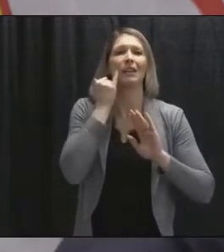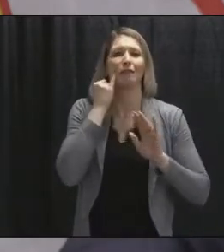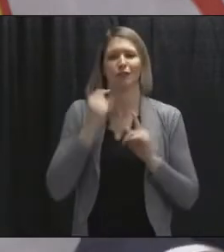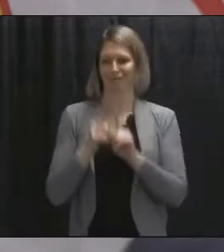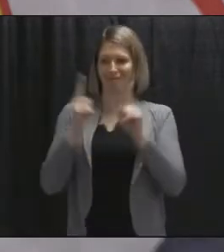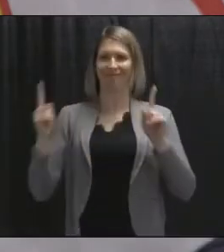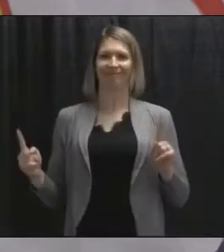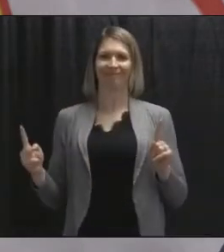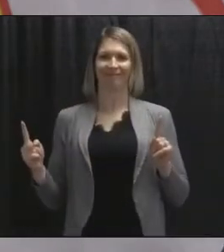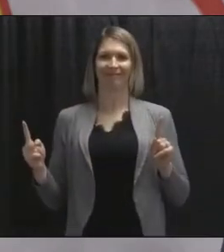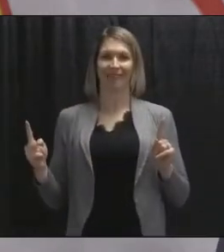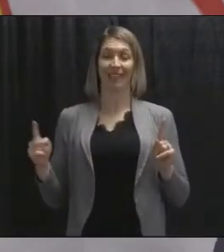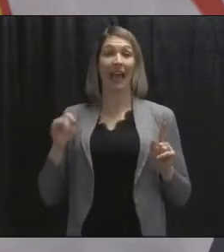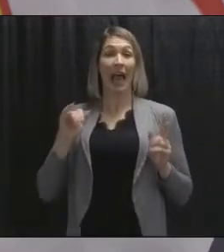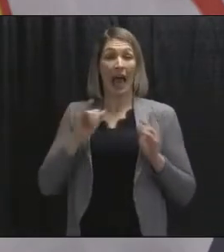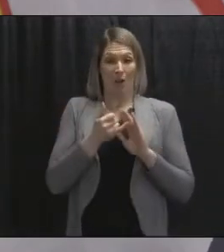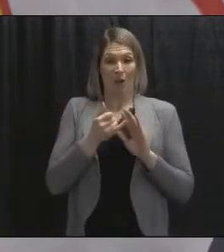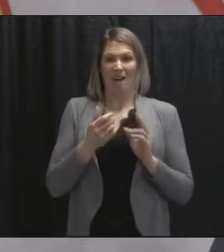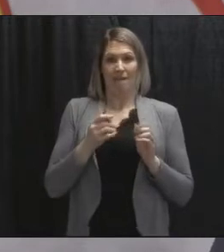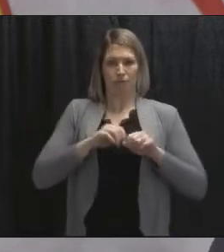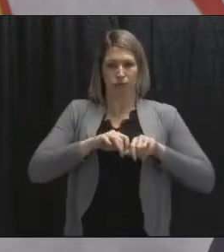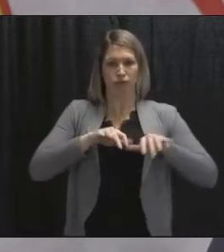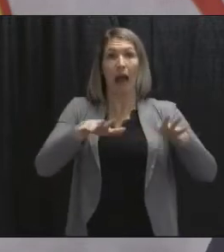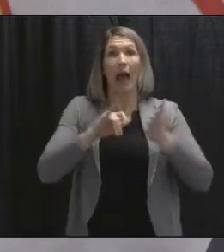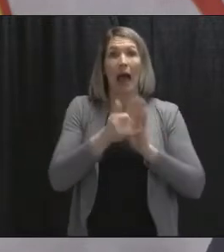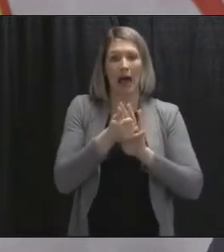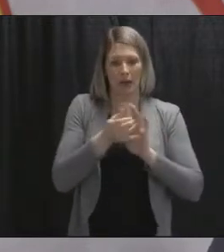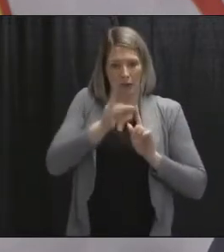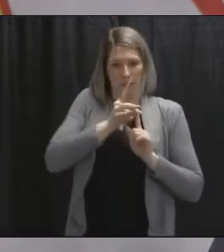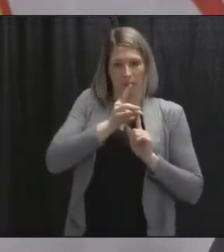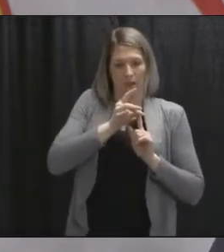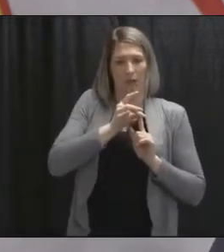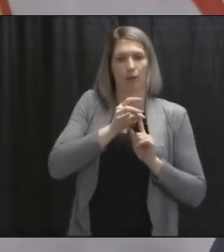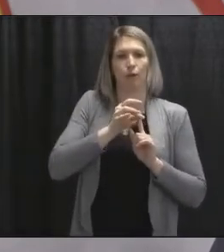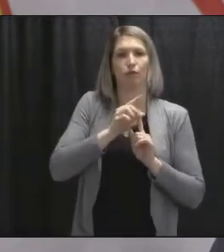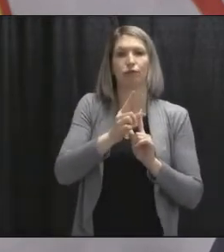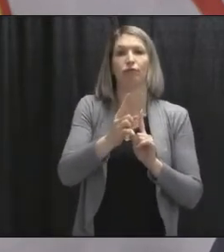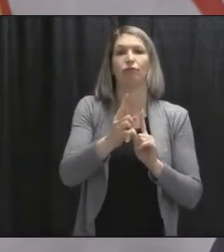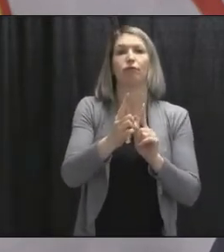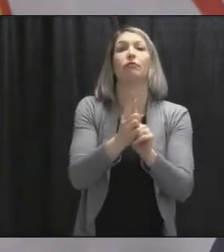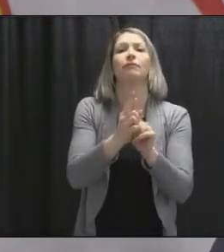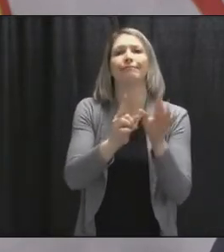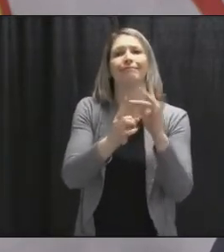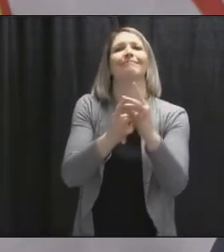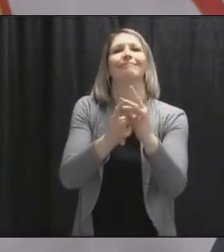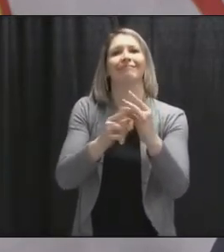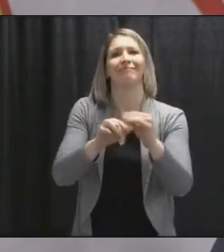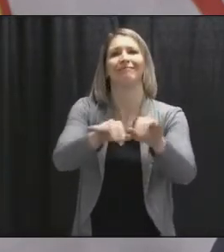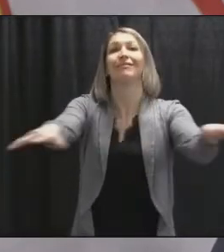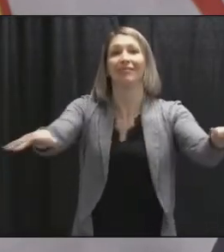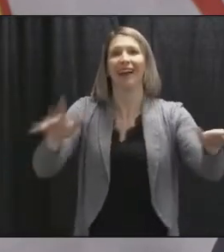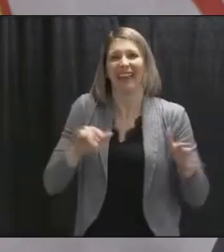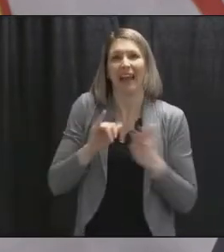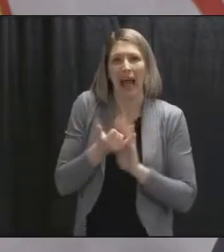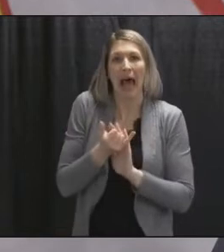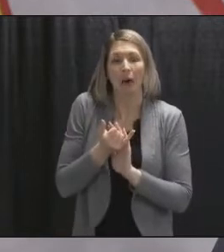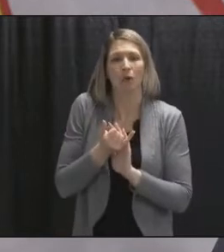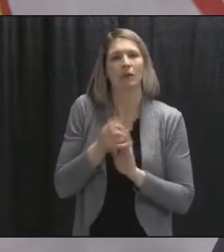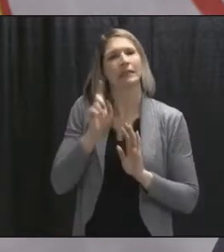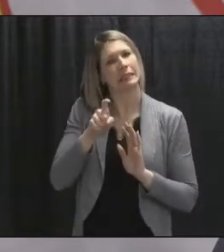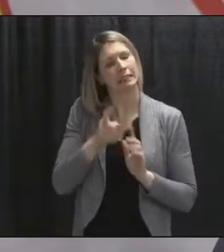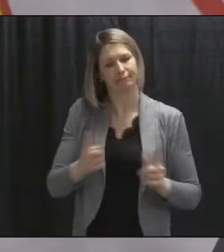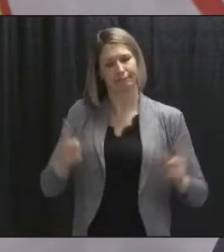move. I know the number of new positive cases, as Dr. Fitzgerald just said, well, they haven't been high over the last